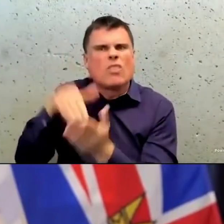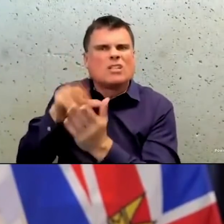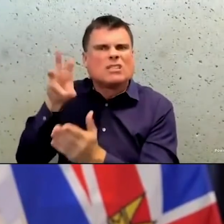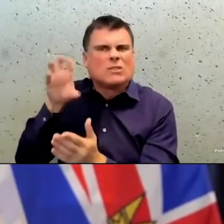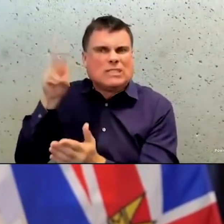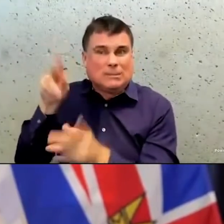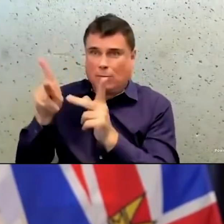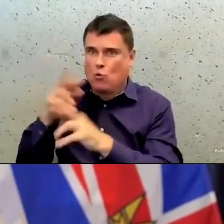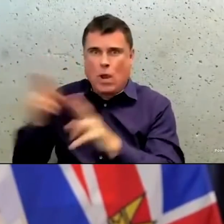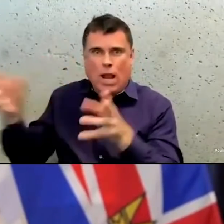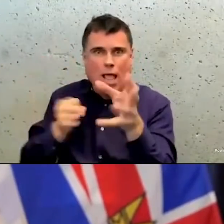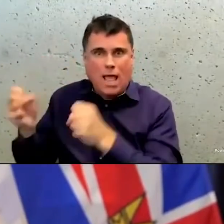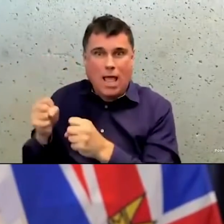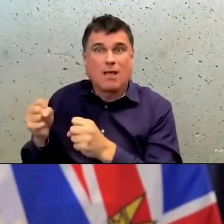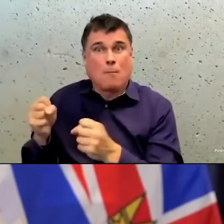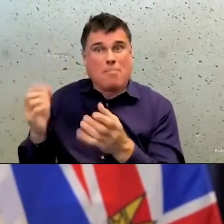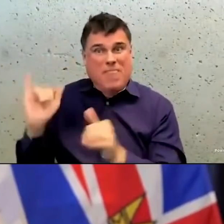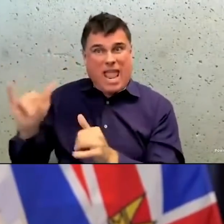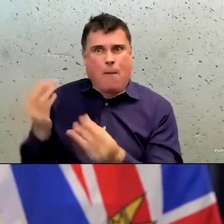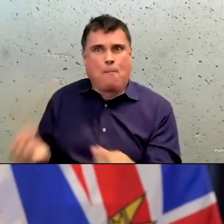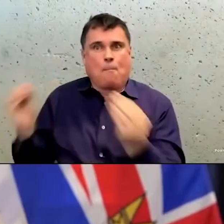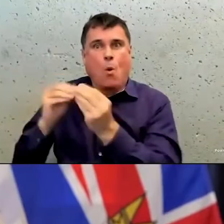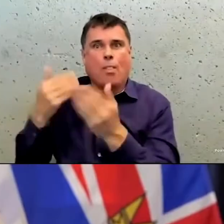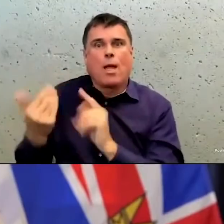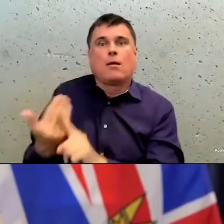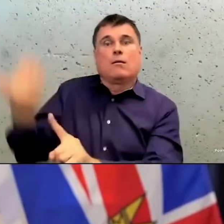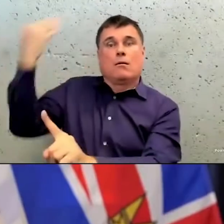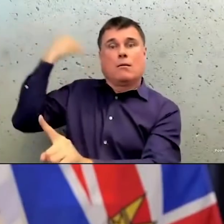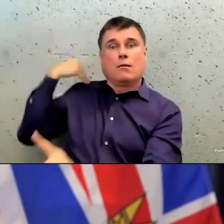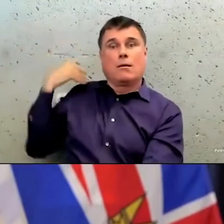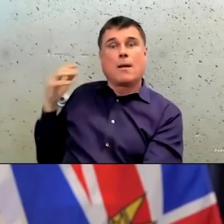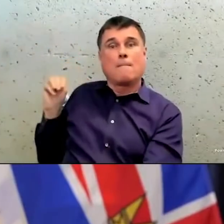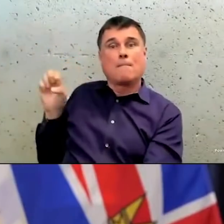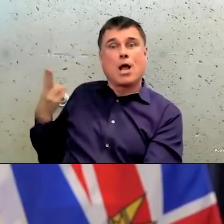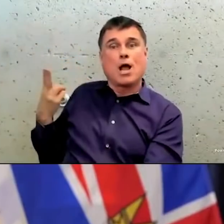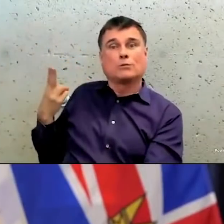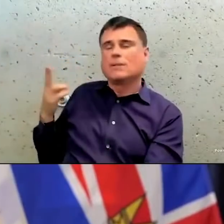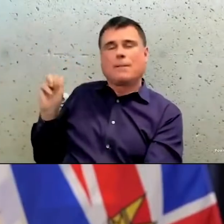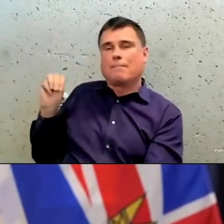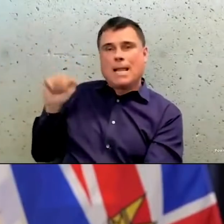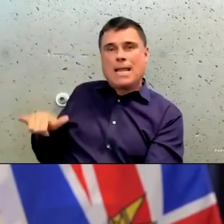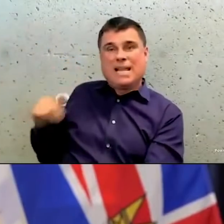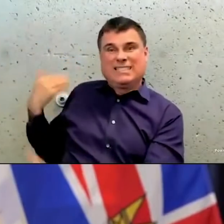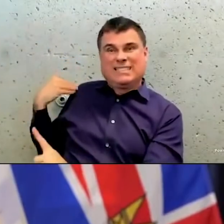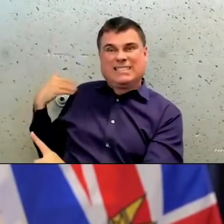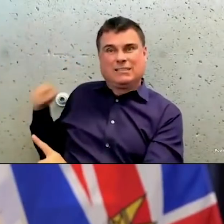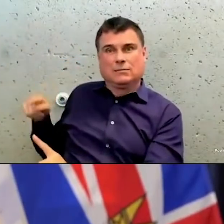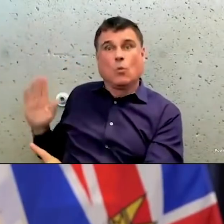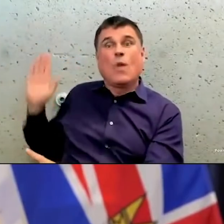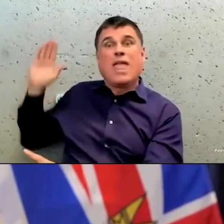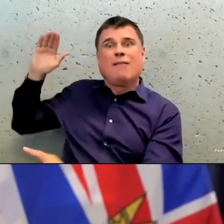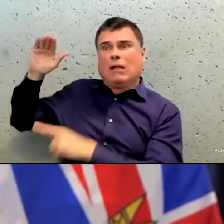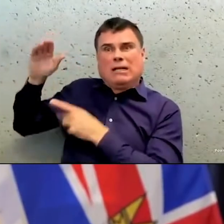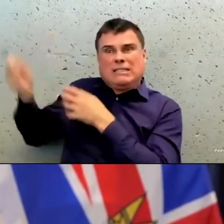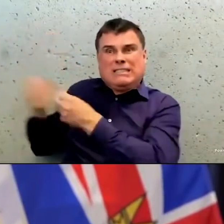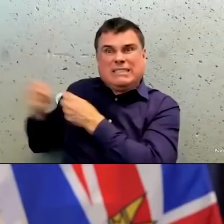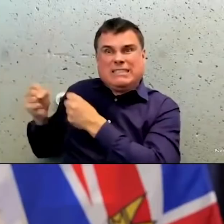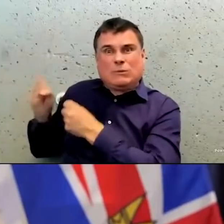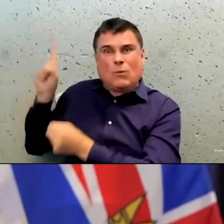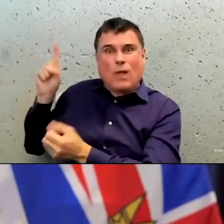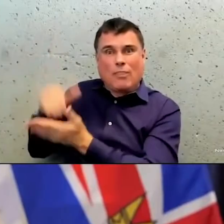contact tracers in the place for the third wave. The highest number reported was 1,563 in May of this